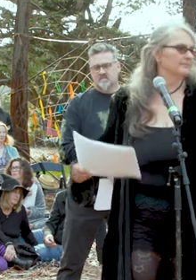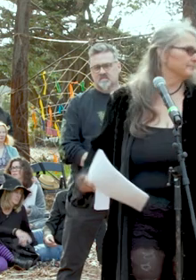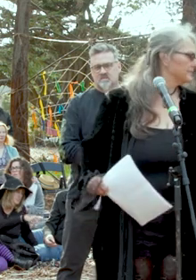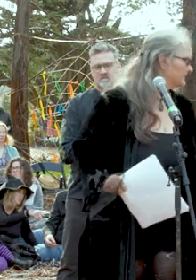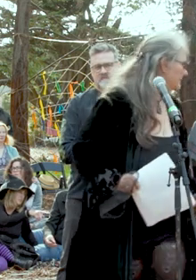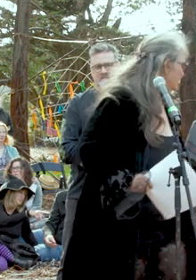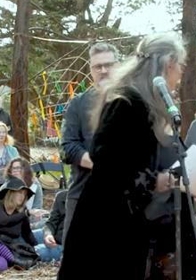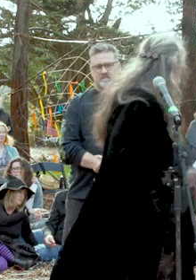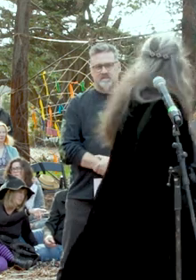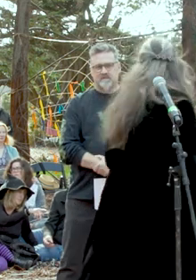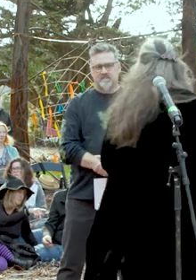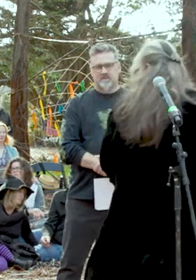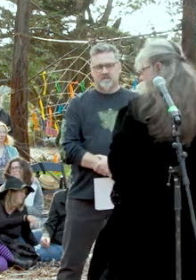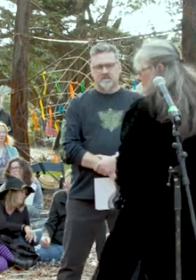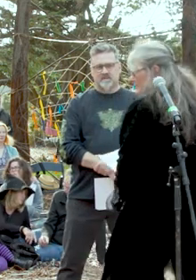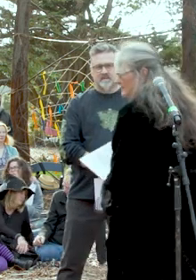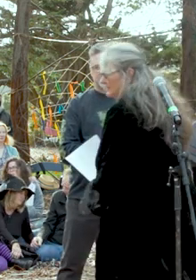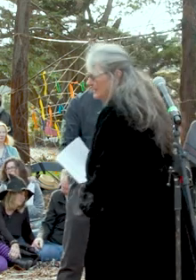lives.